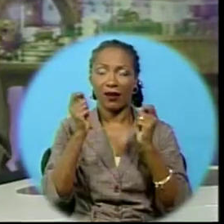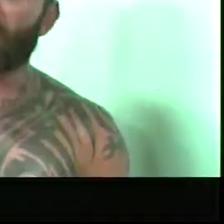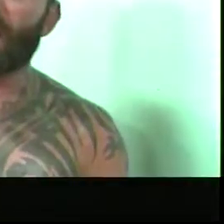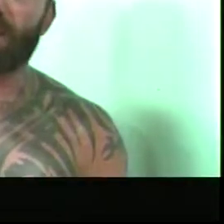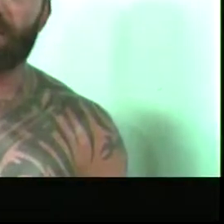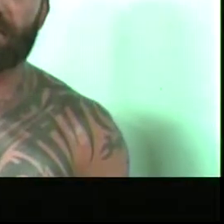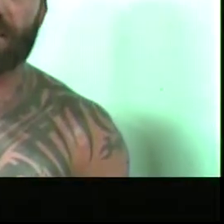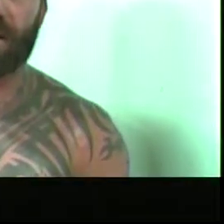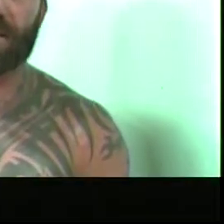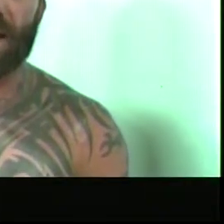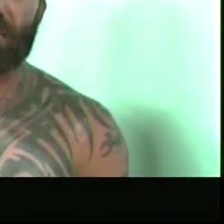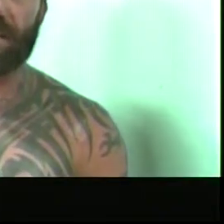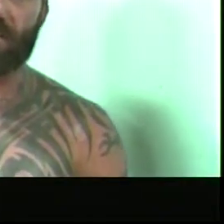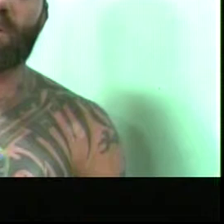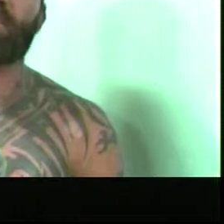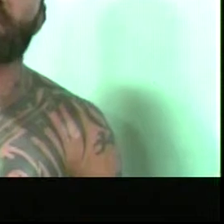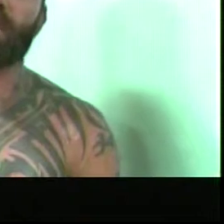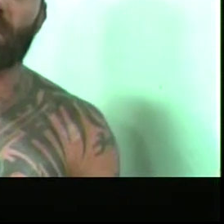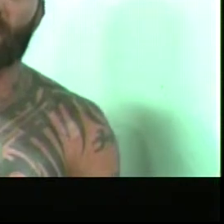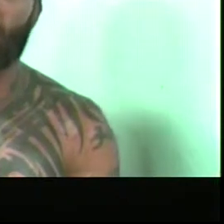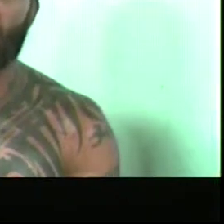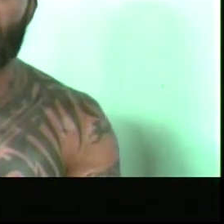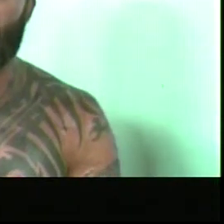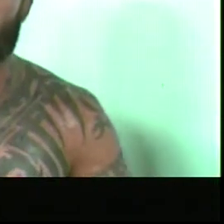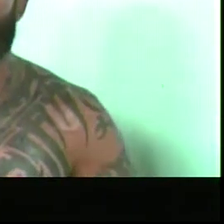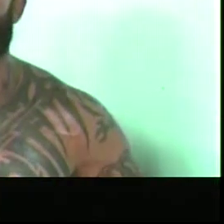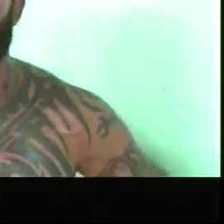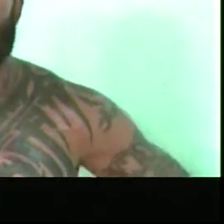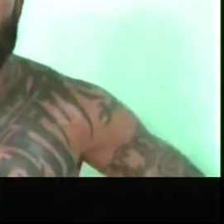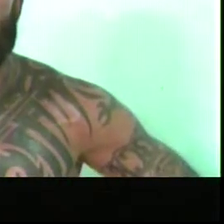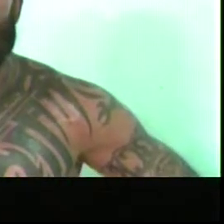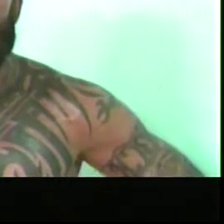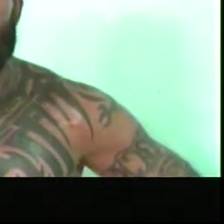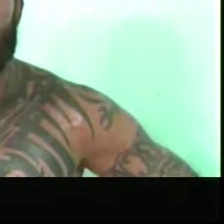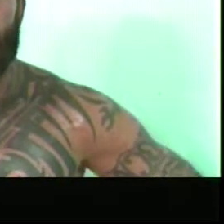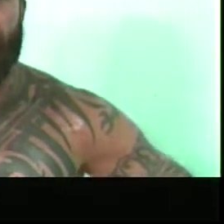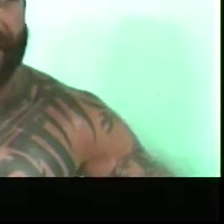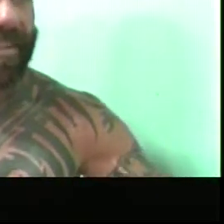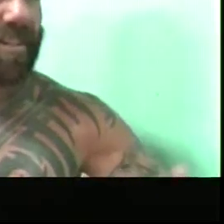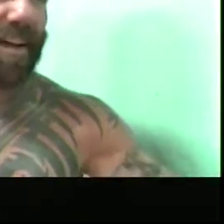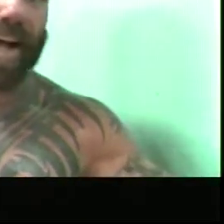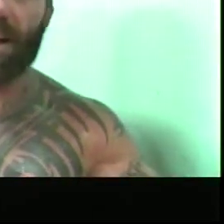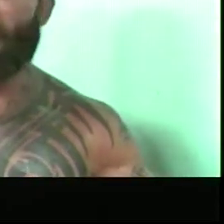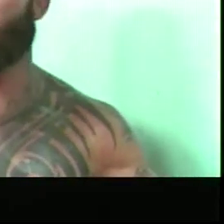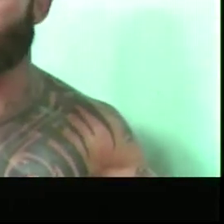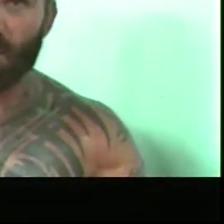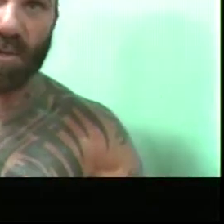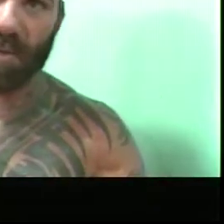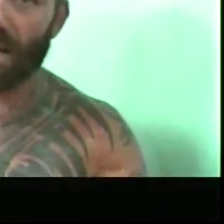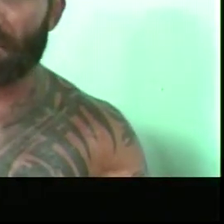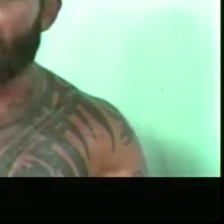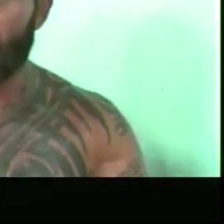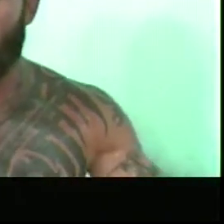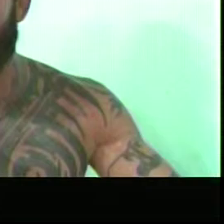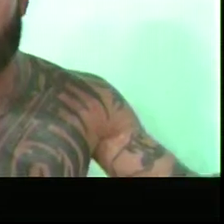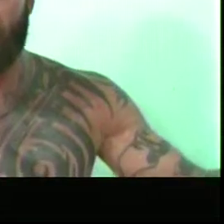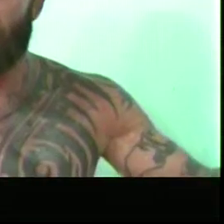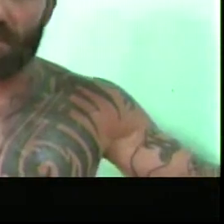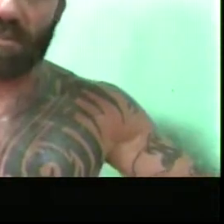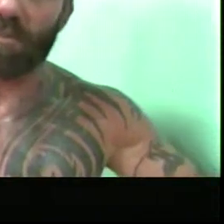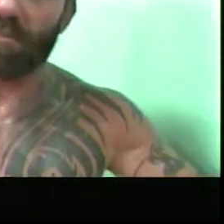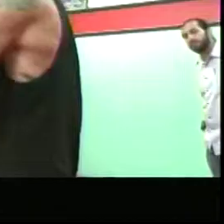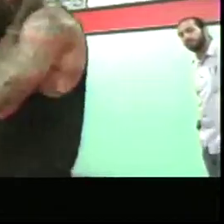Came out with Ken because I'm his trainer. I'm his sports performance coach. And I also happen to be